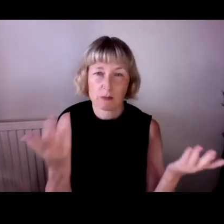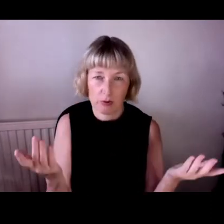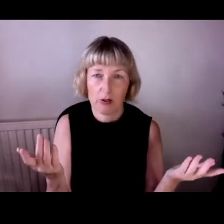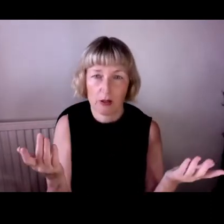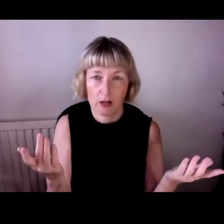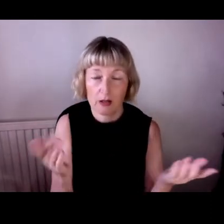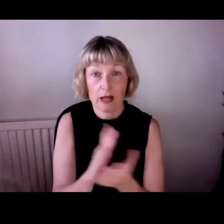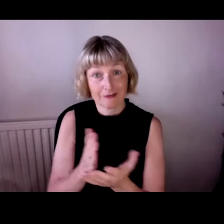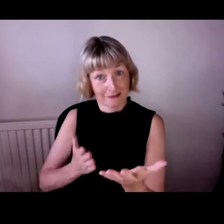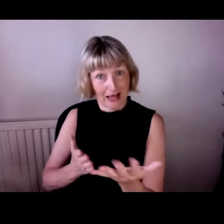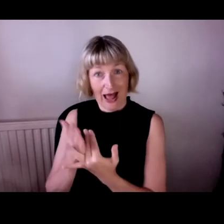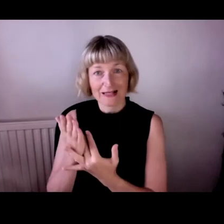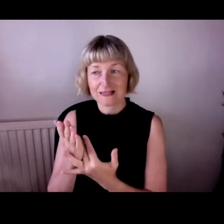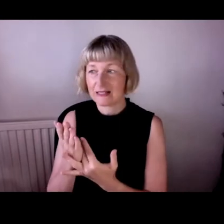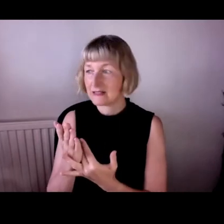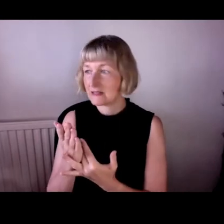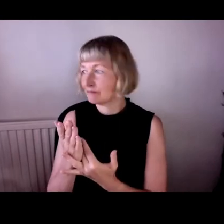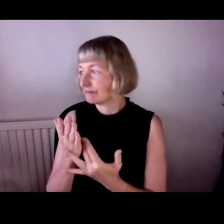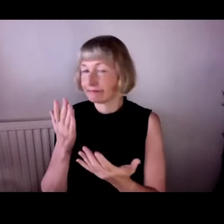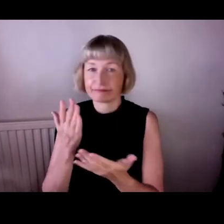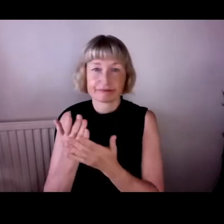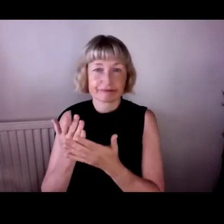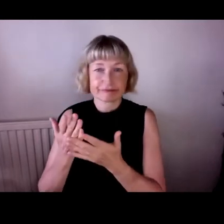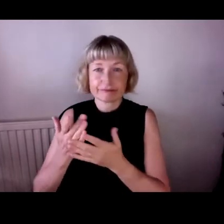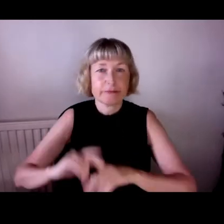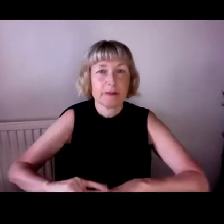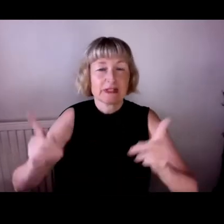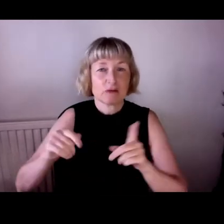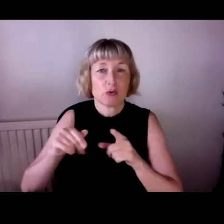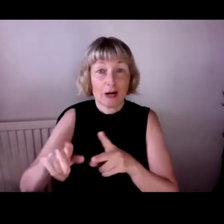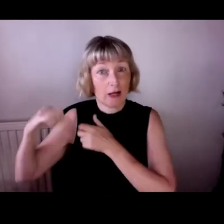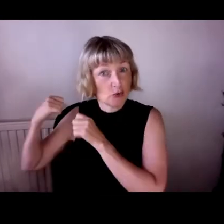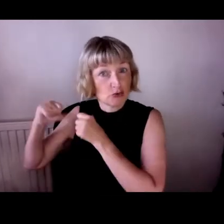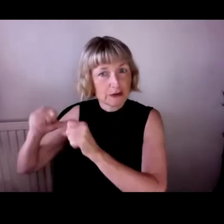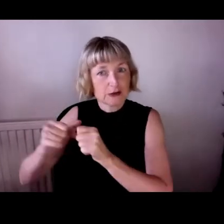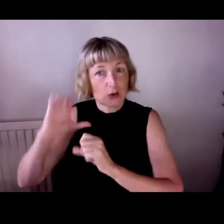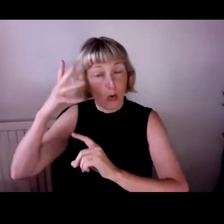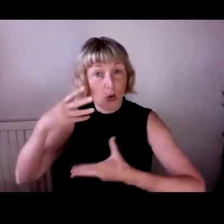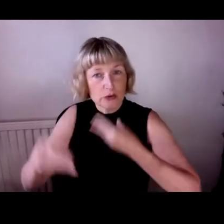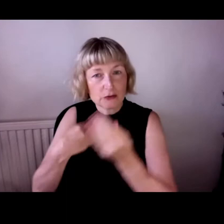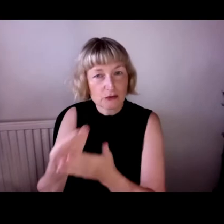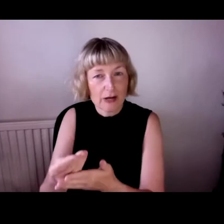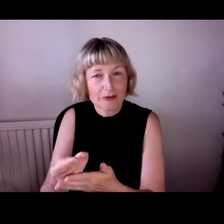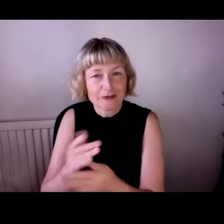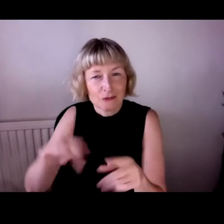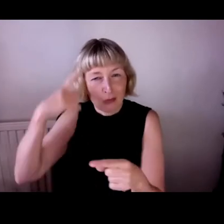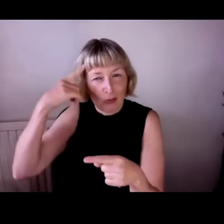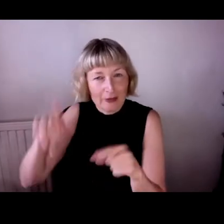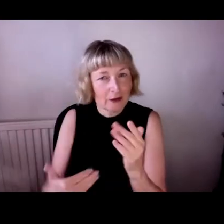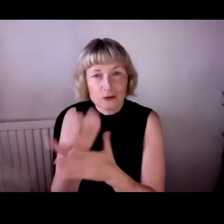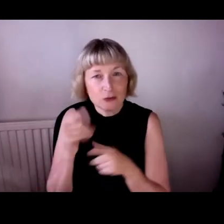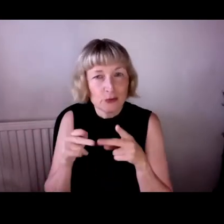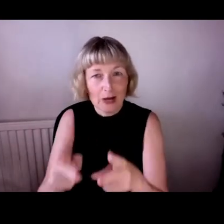accessible that traditional audio describers perhaps won't have thought about. And I think sometimes